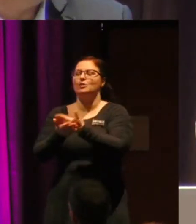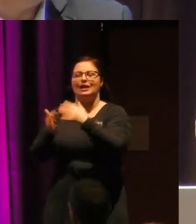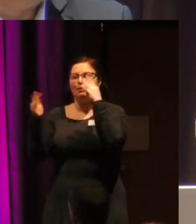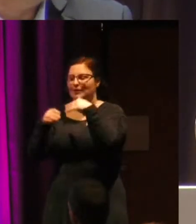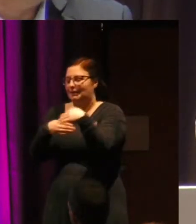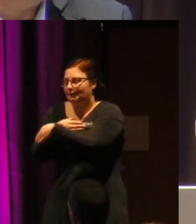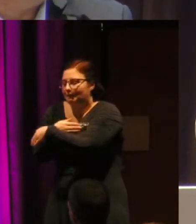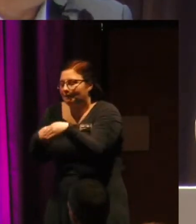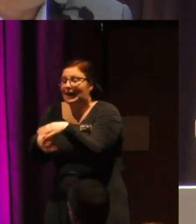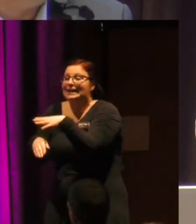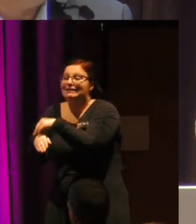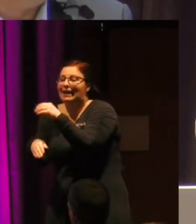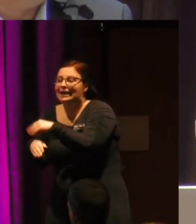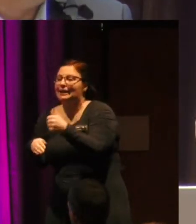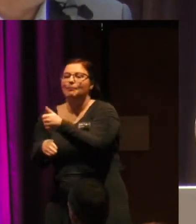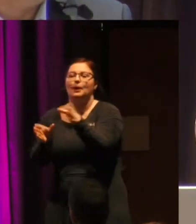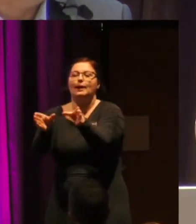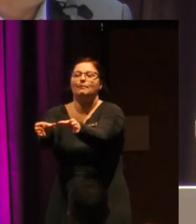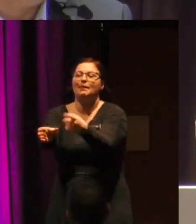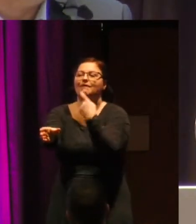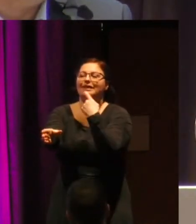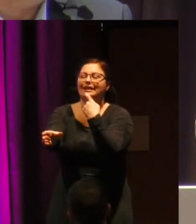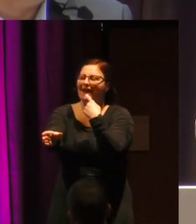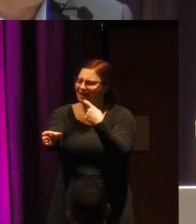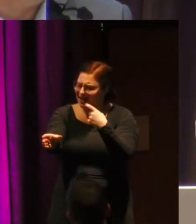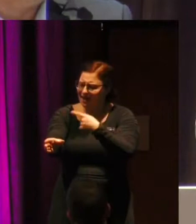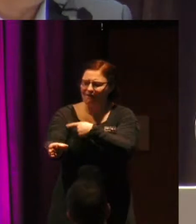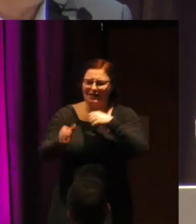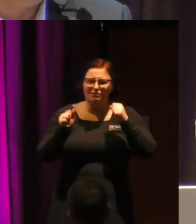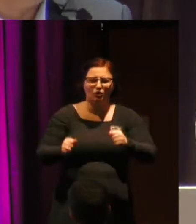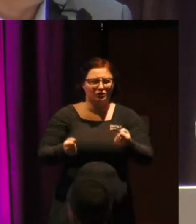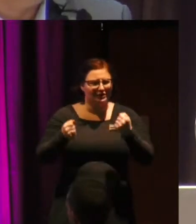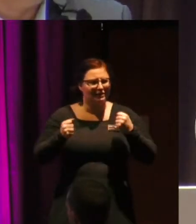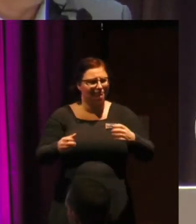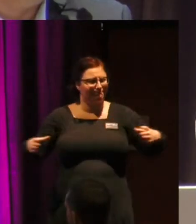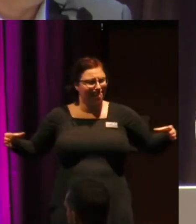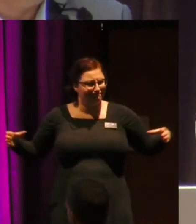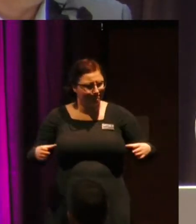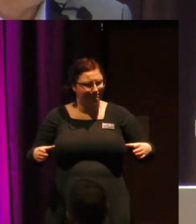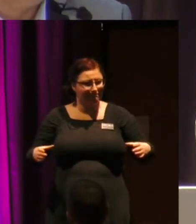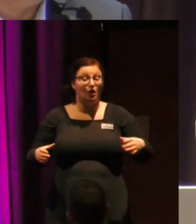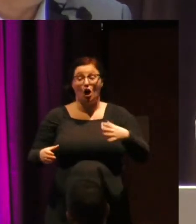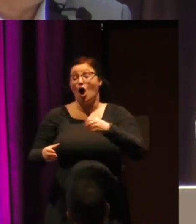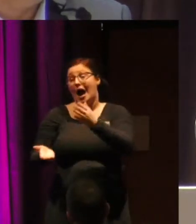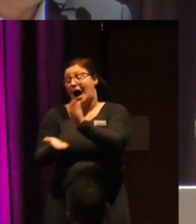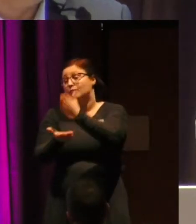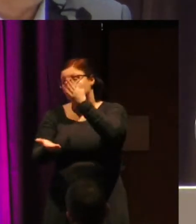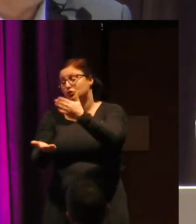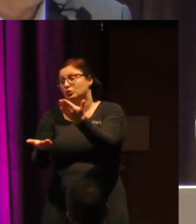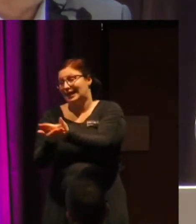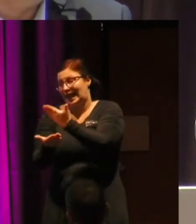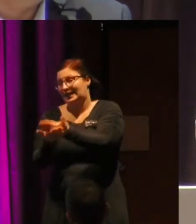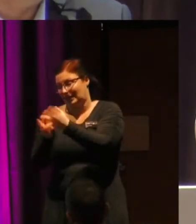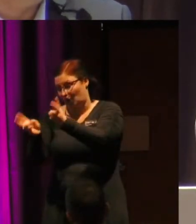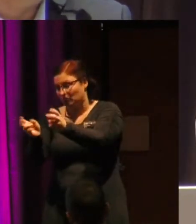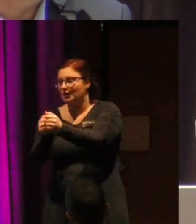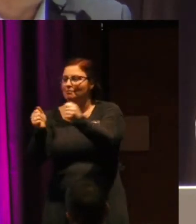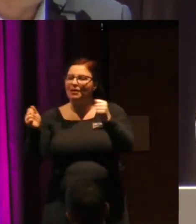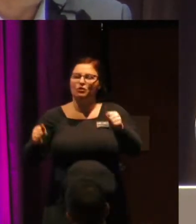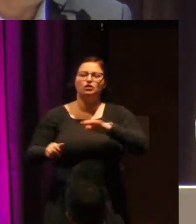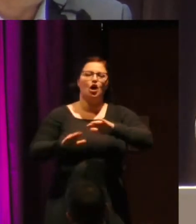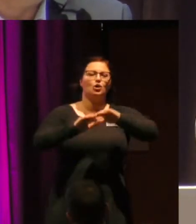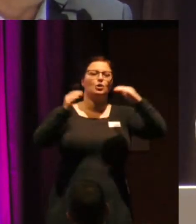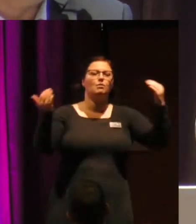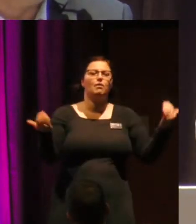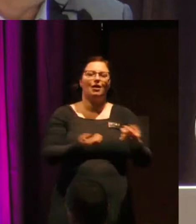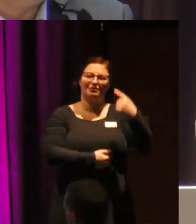in Sweden or in Finland, but we have to act as in our states, but we have to have a global political